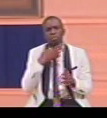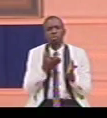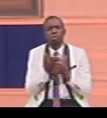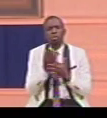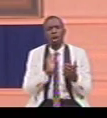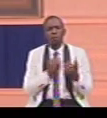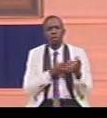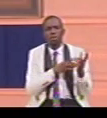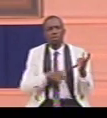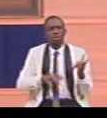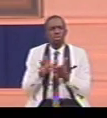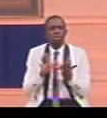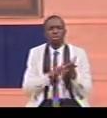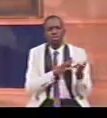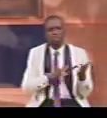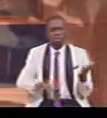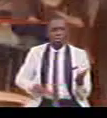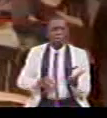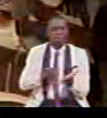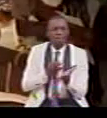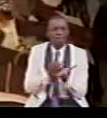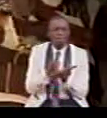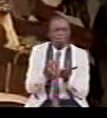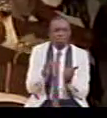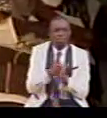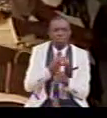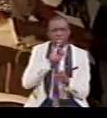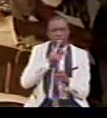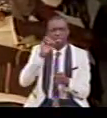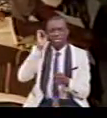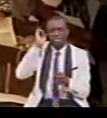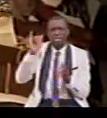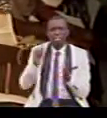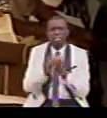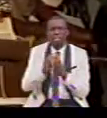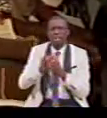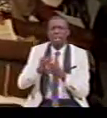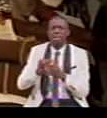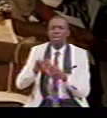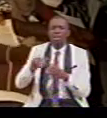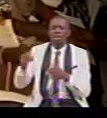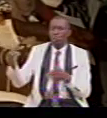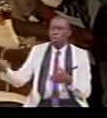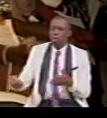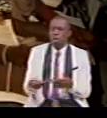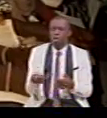who also will do it can you be sanctified